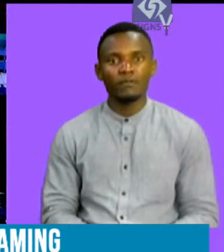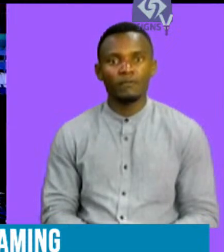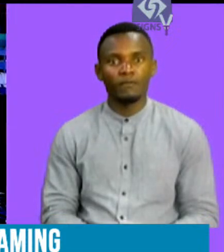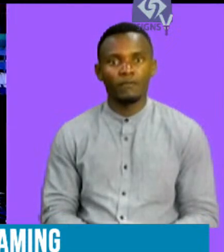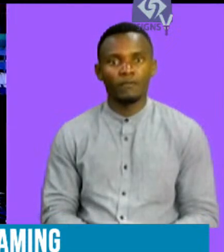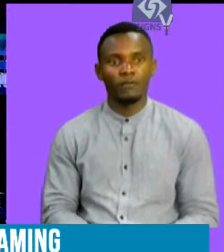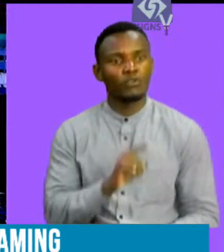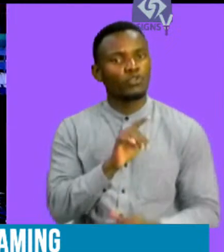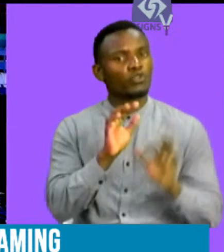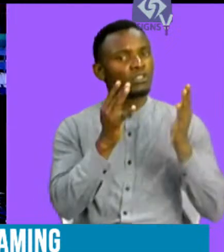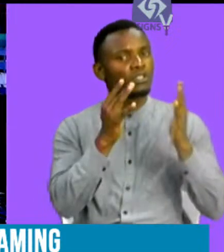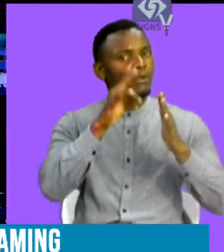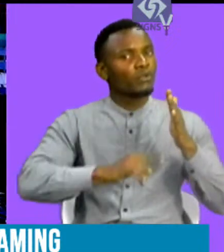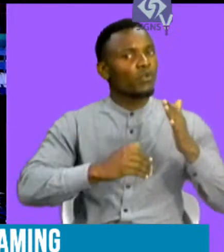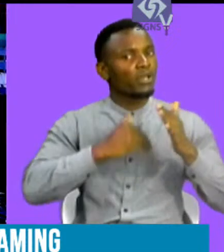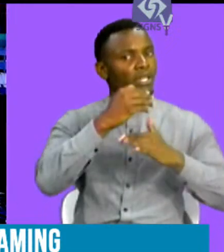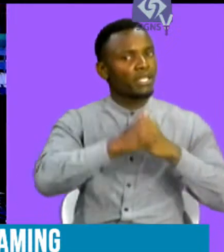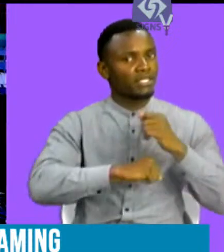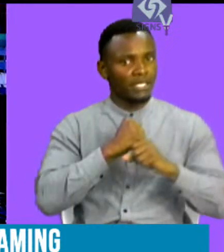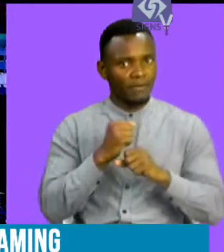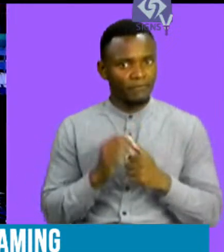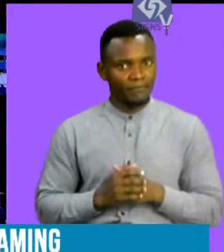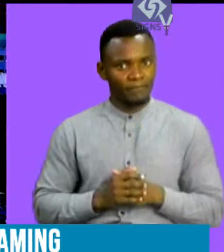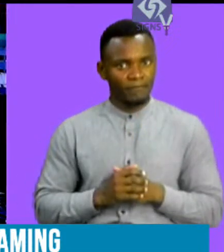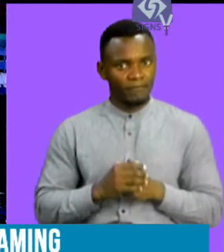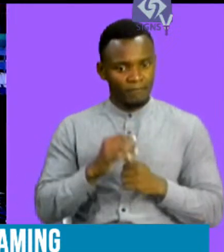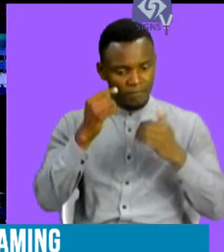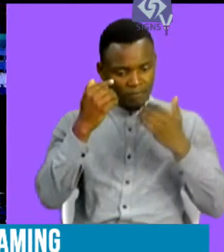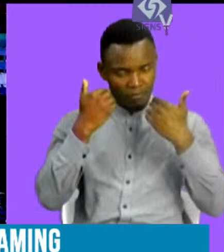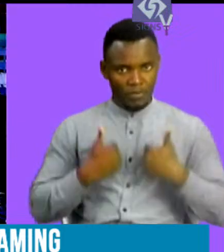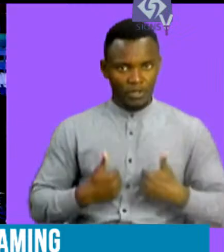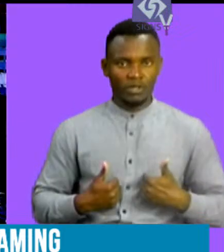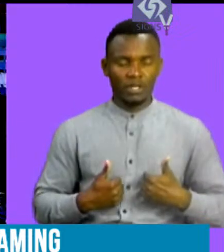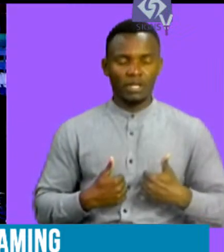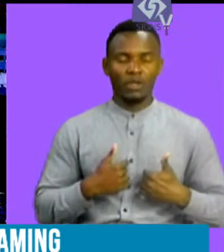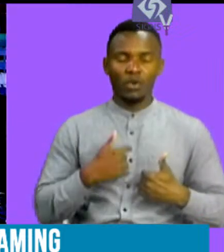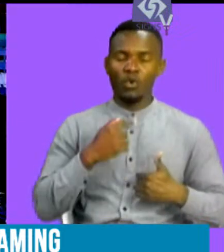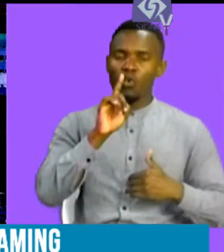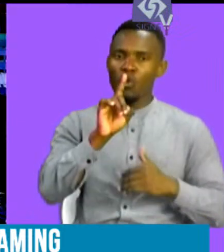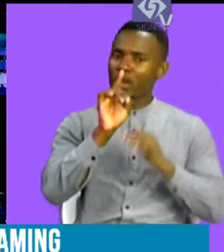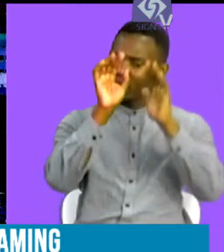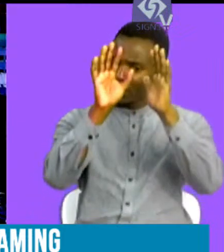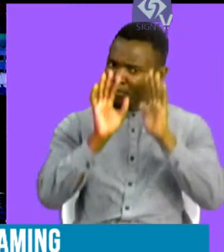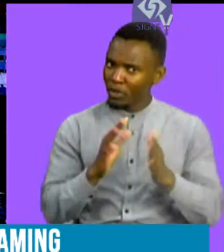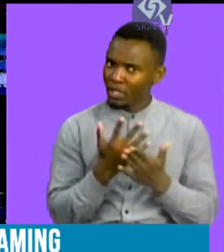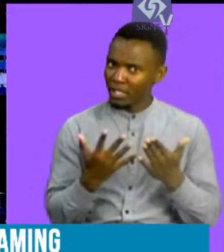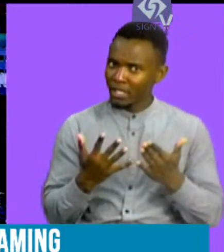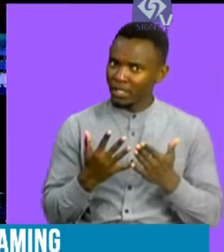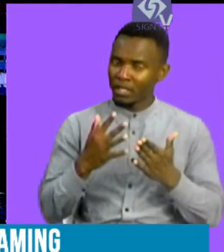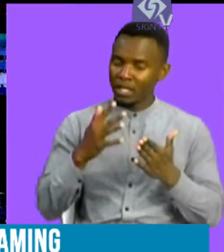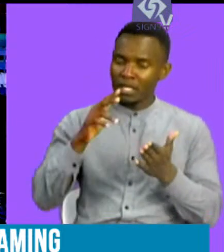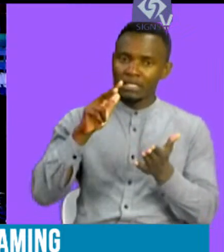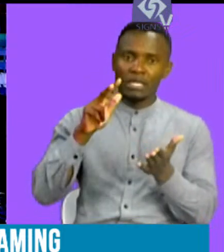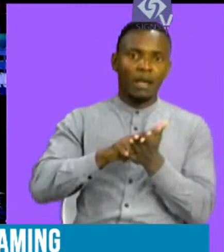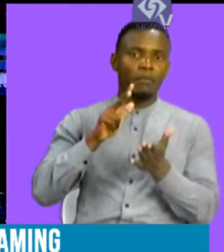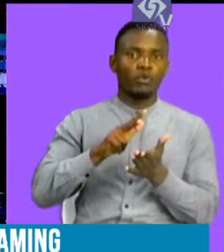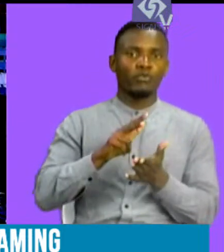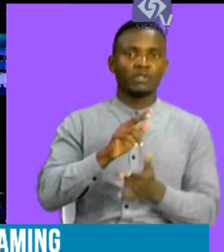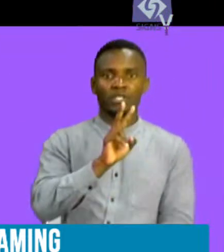me, one of the most important things that we can celebrate is passing of the two